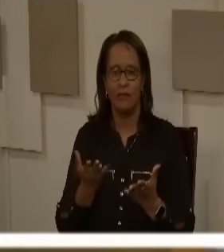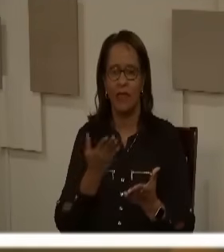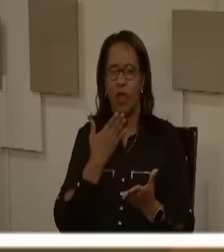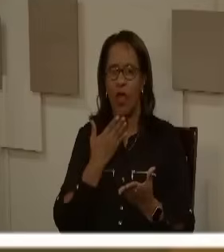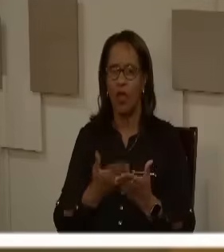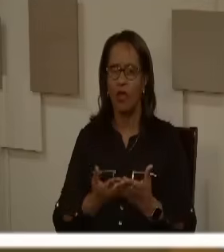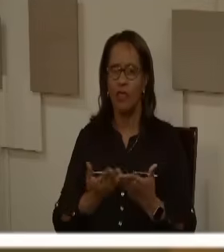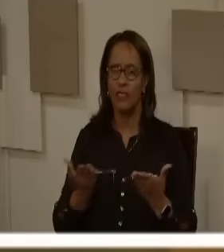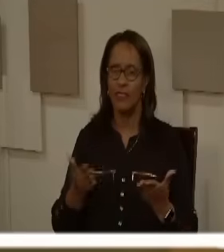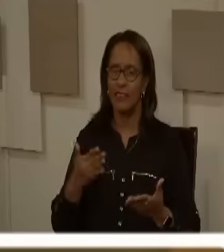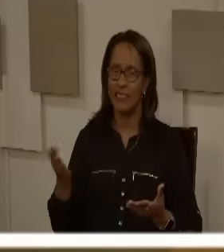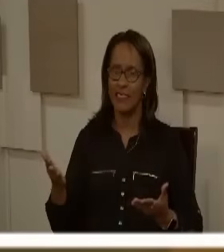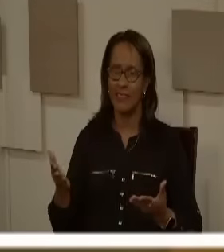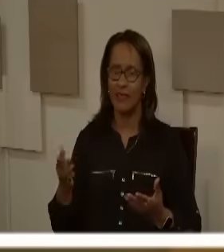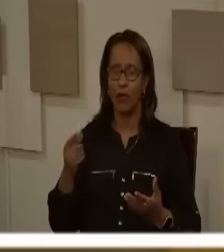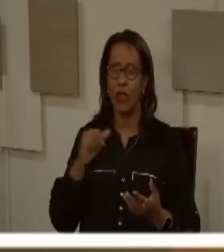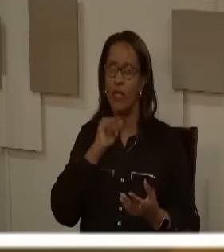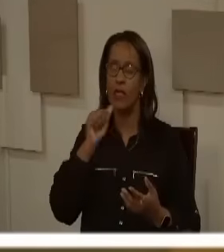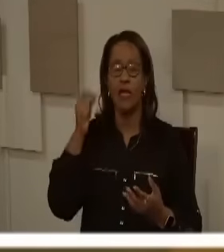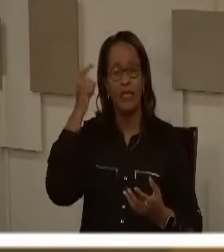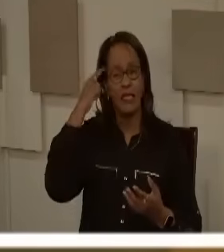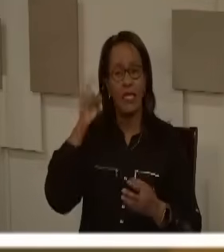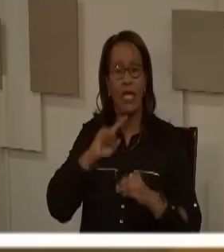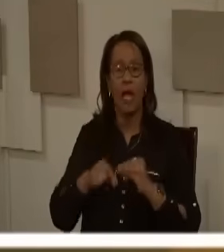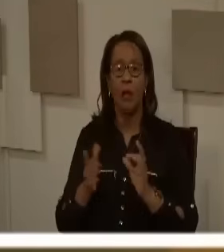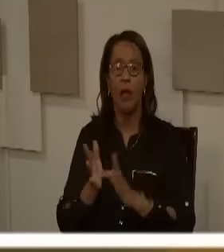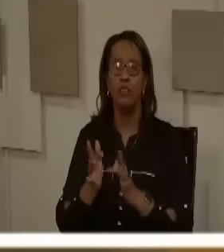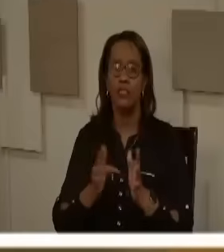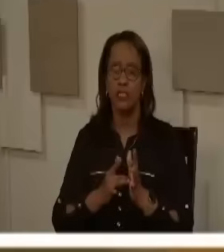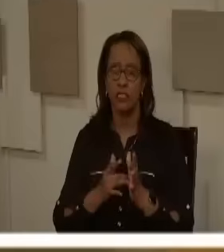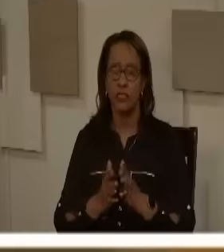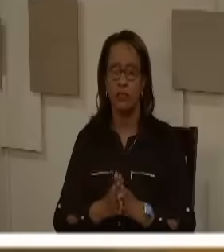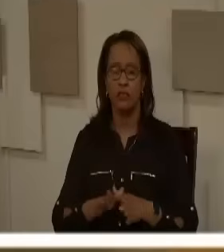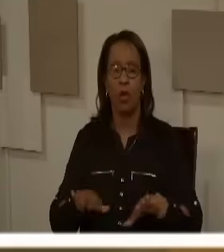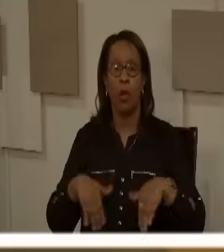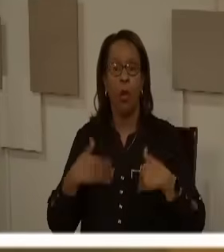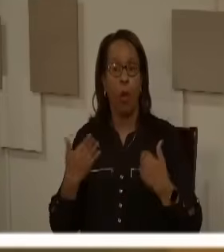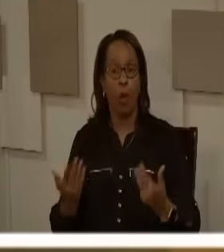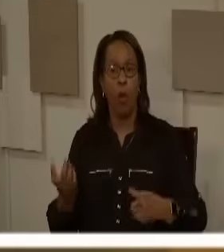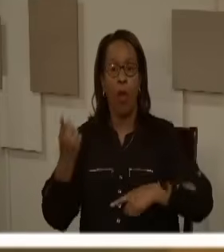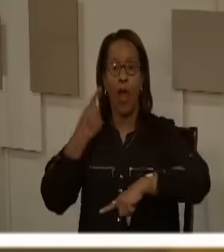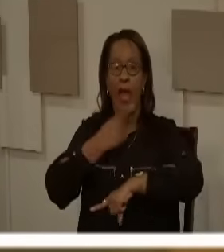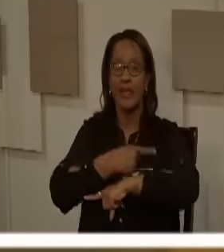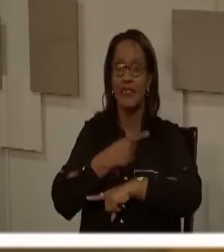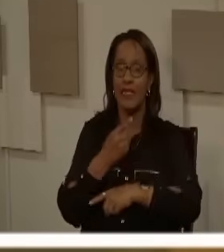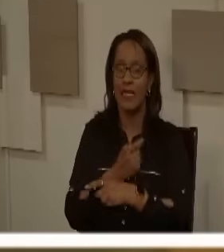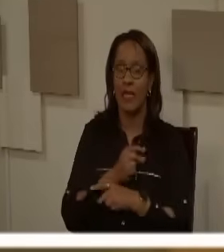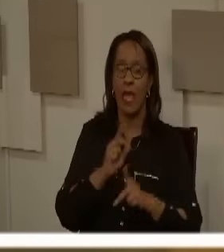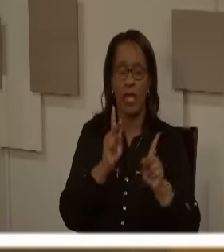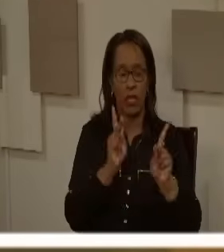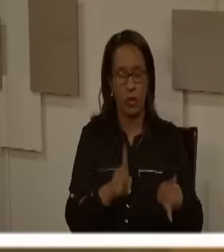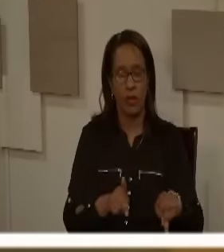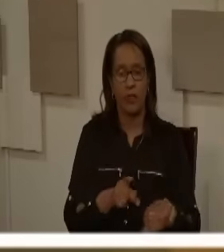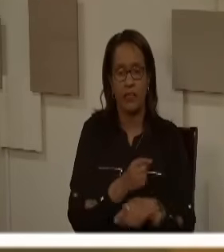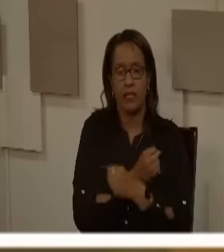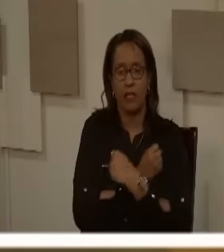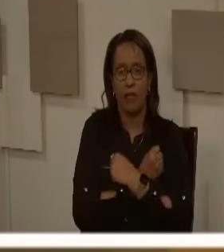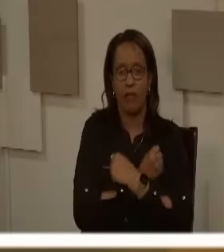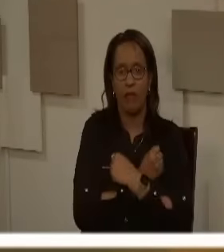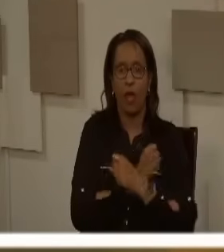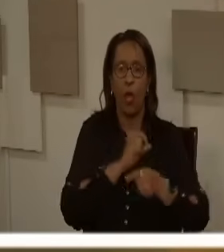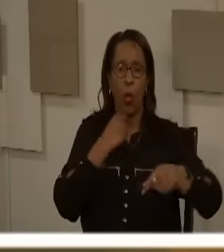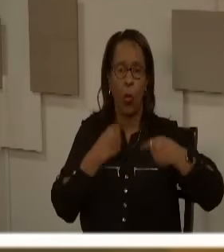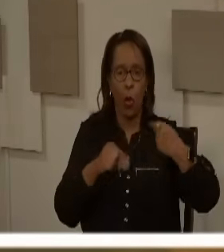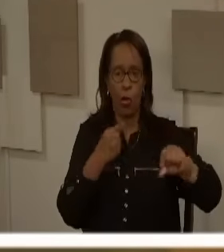Not hearing you. Not hearing you. Well, on a day when you and someone you love has a major row,